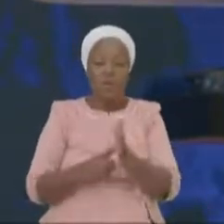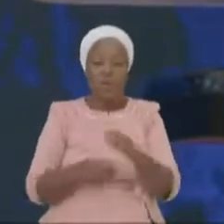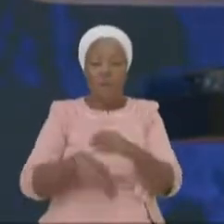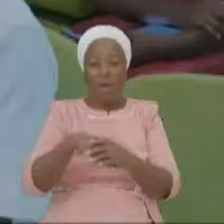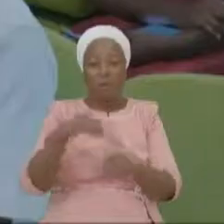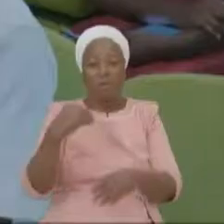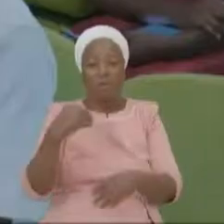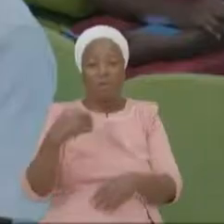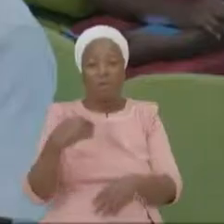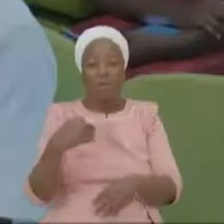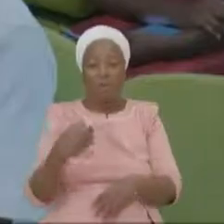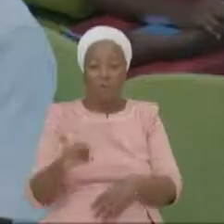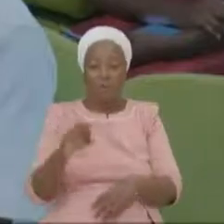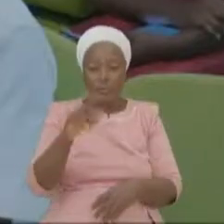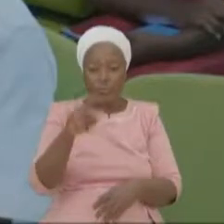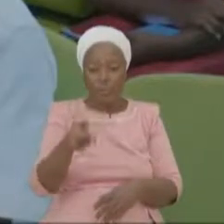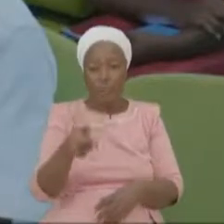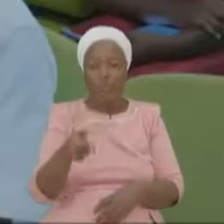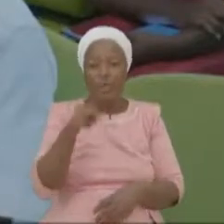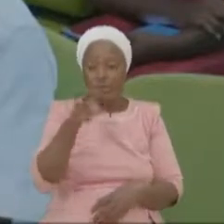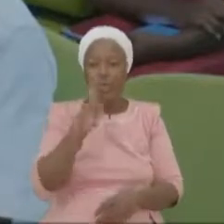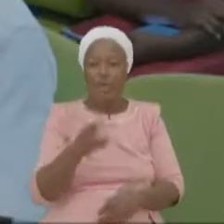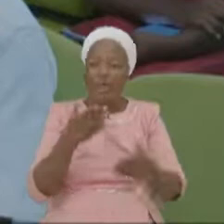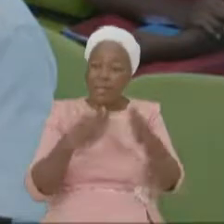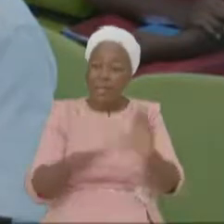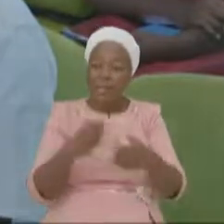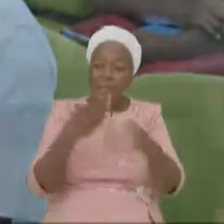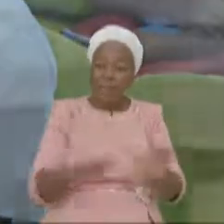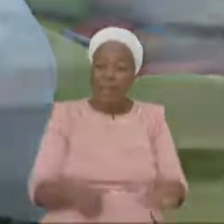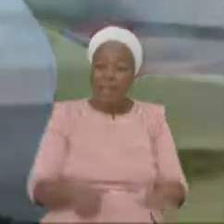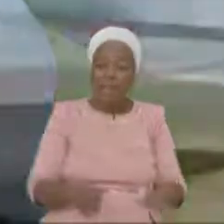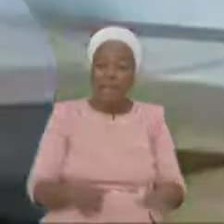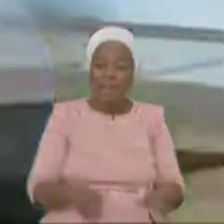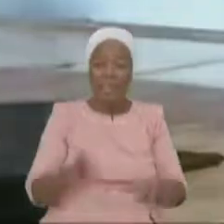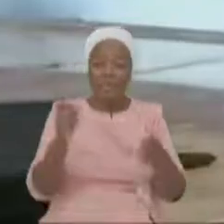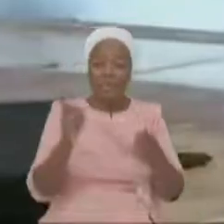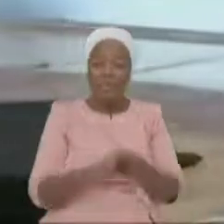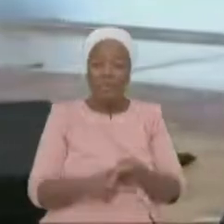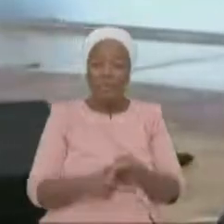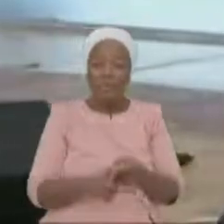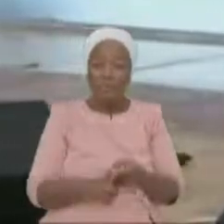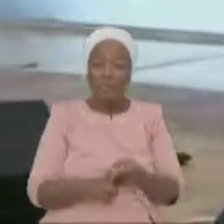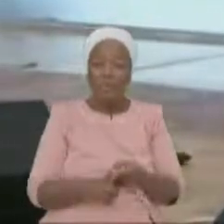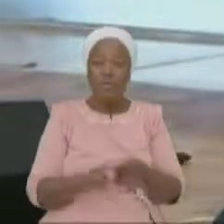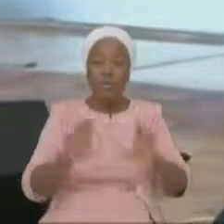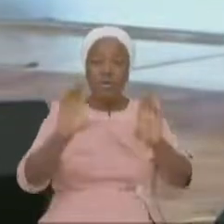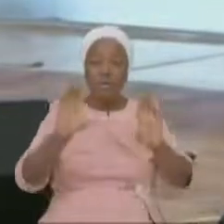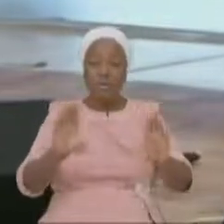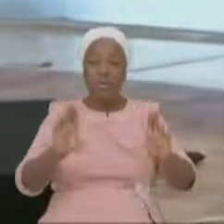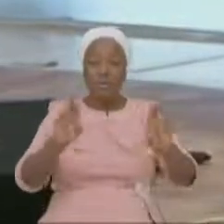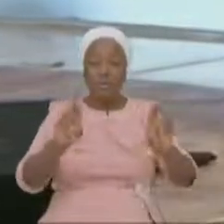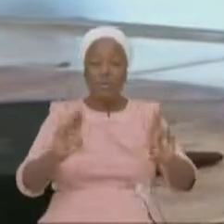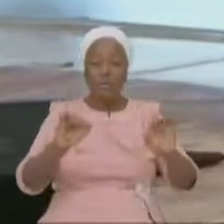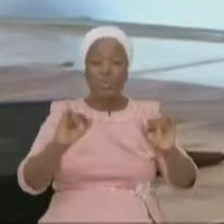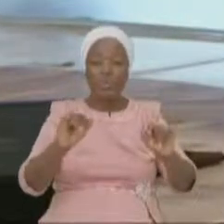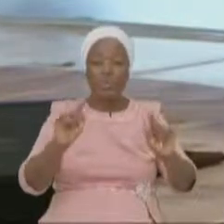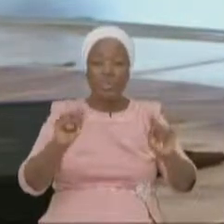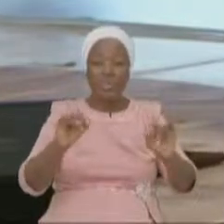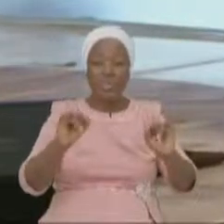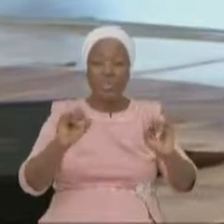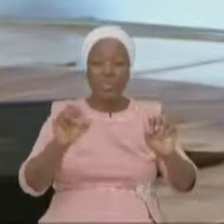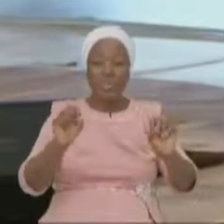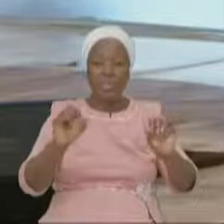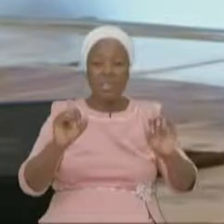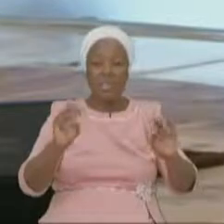of you. You are dead to criticism and